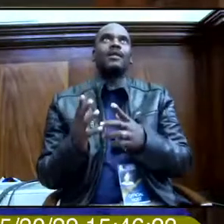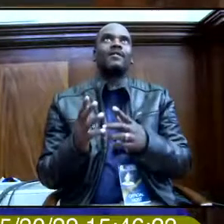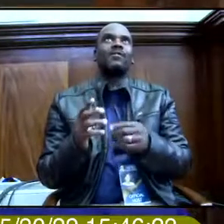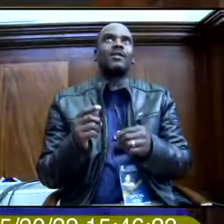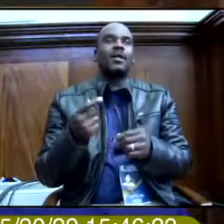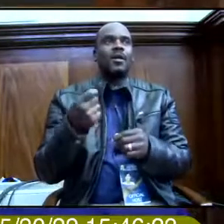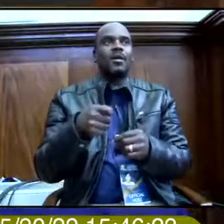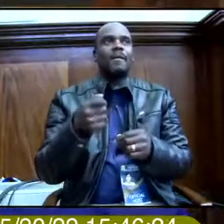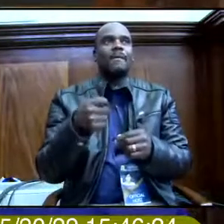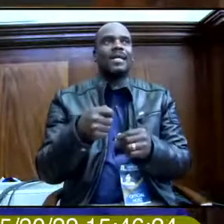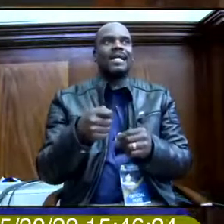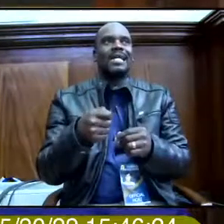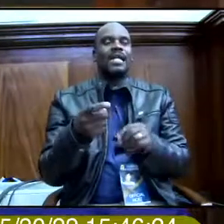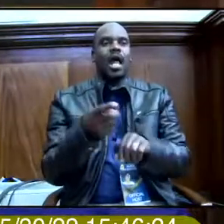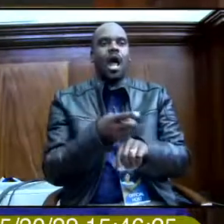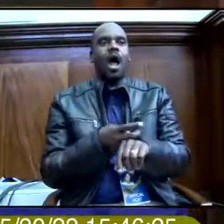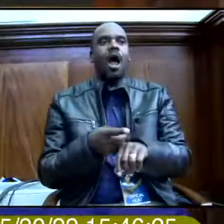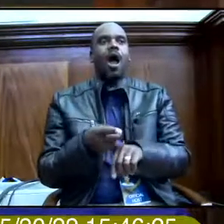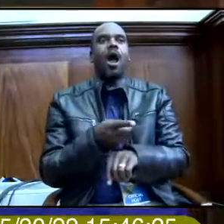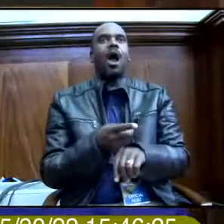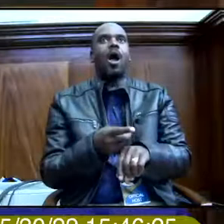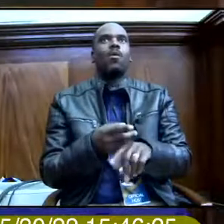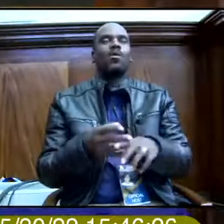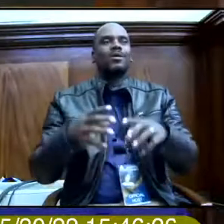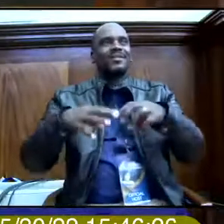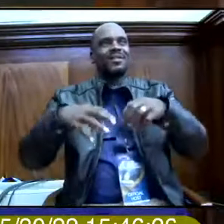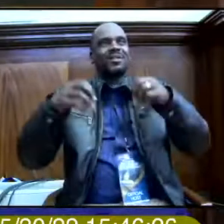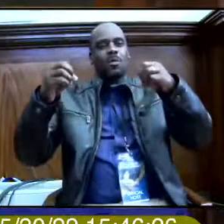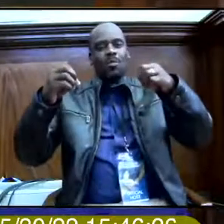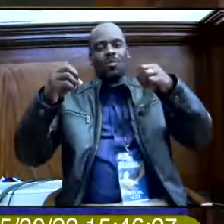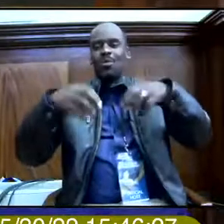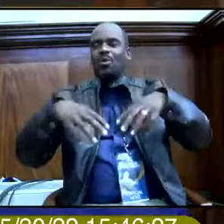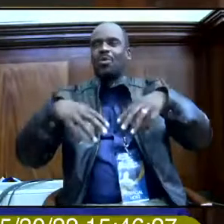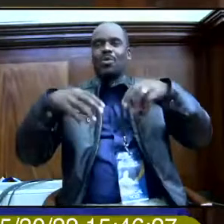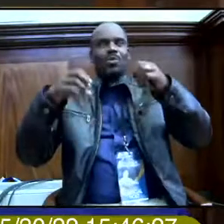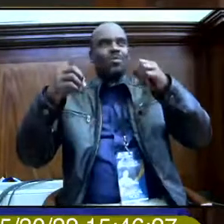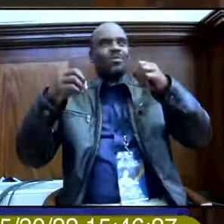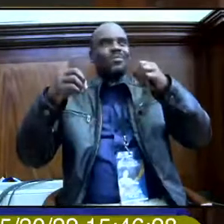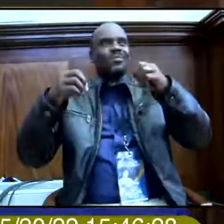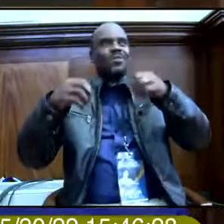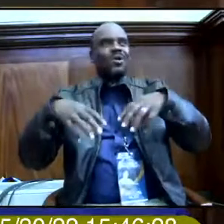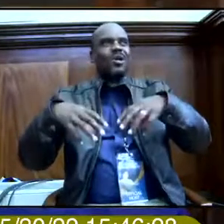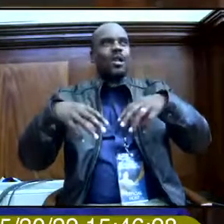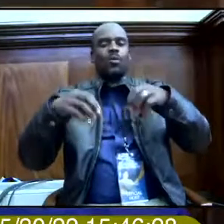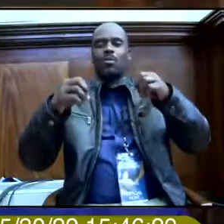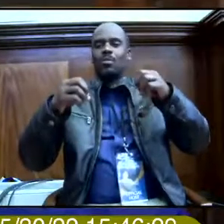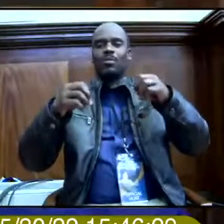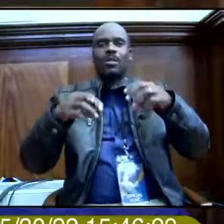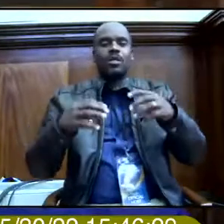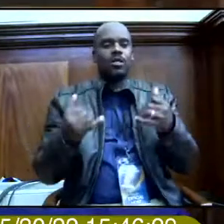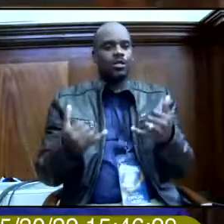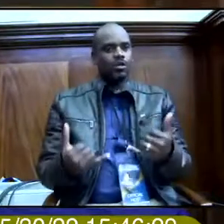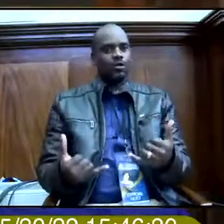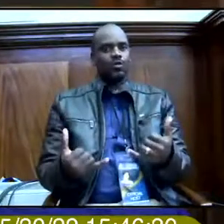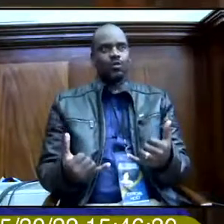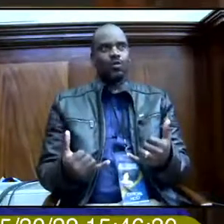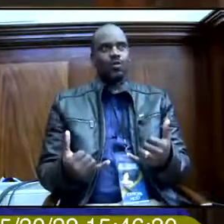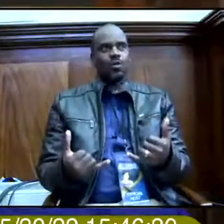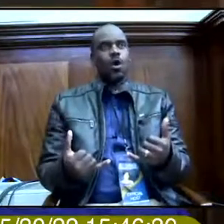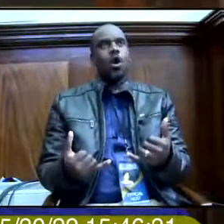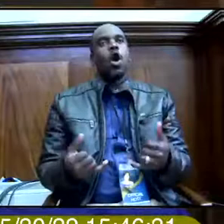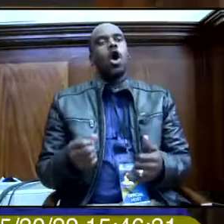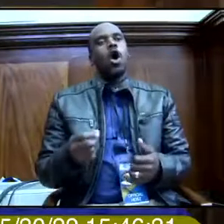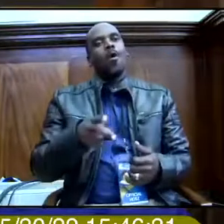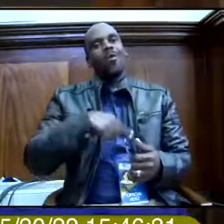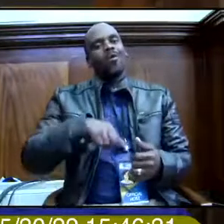hours that low shading was was in place so we also